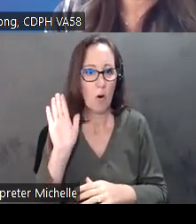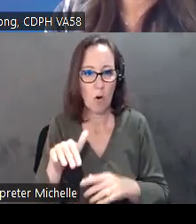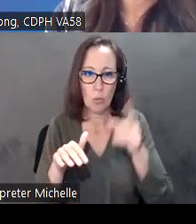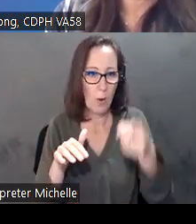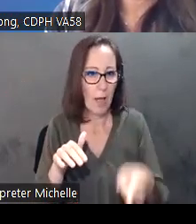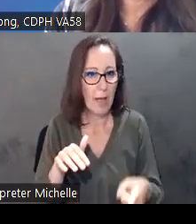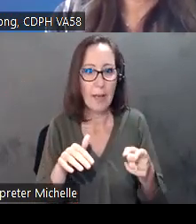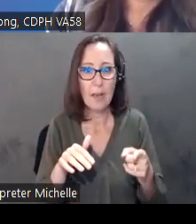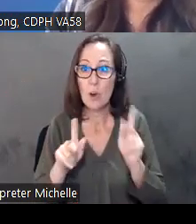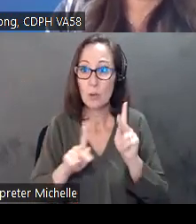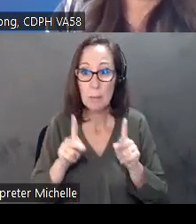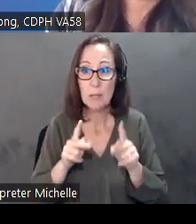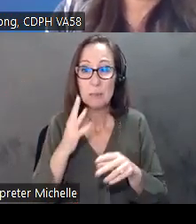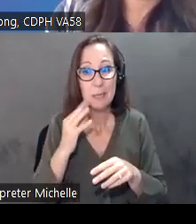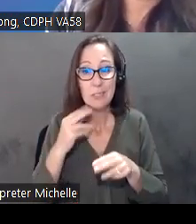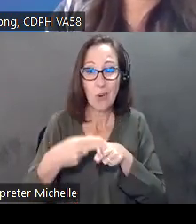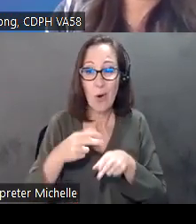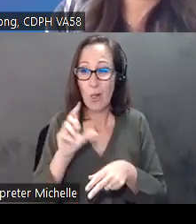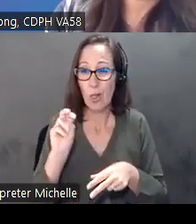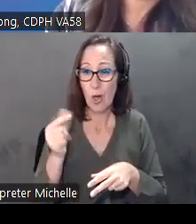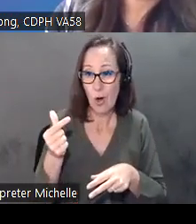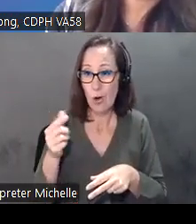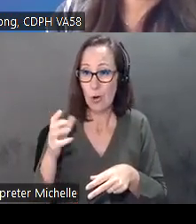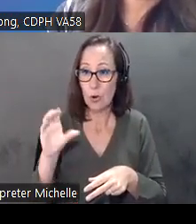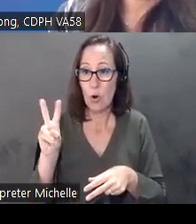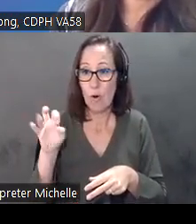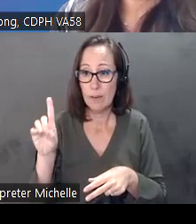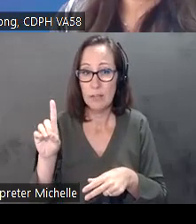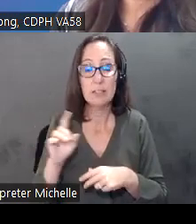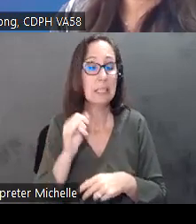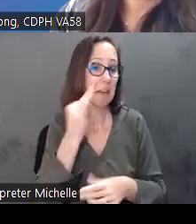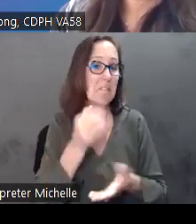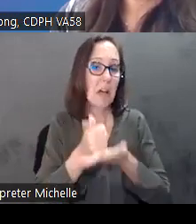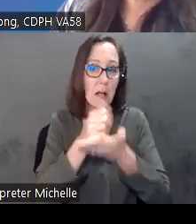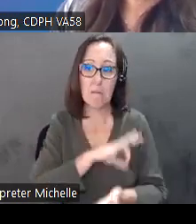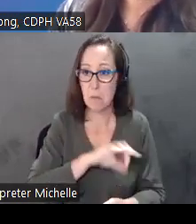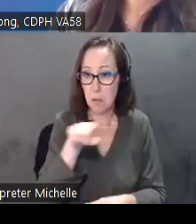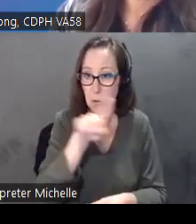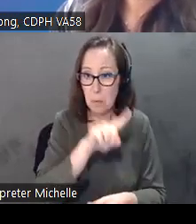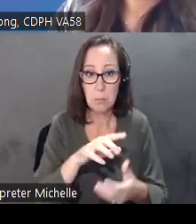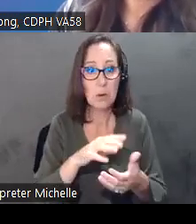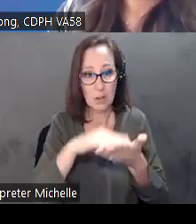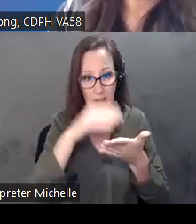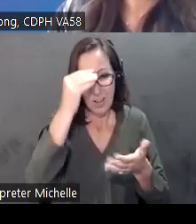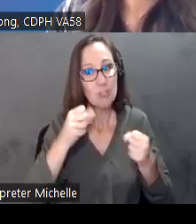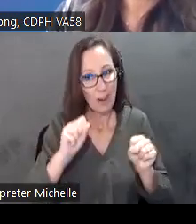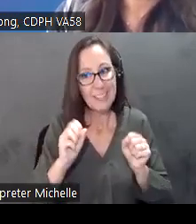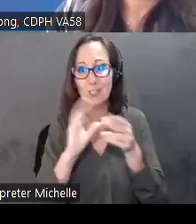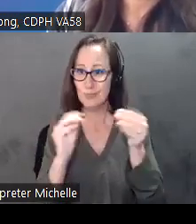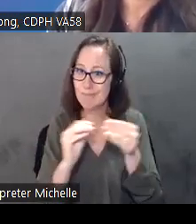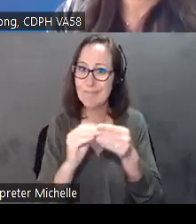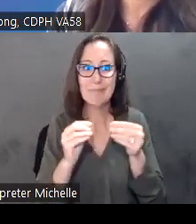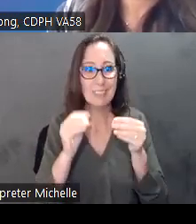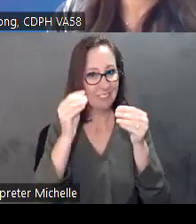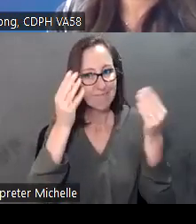experiencing long COVID in case it's helpful. It is one thing that we are trying to talk more about.